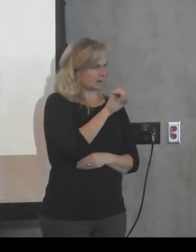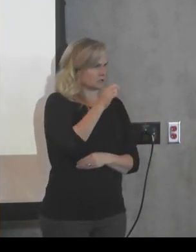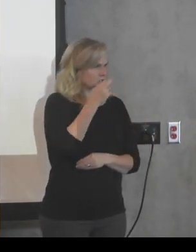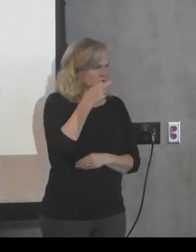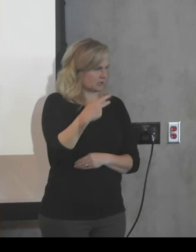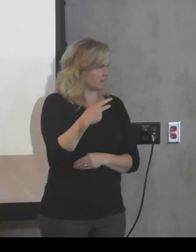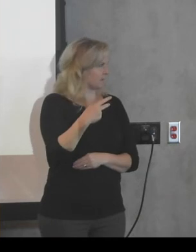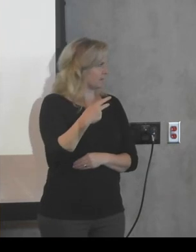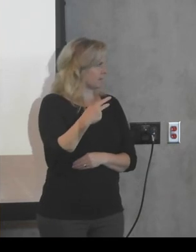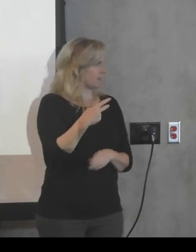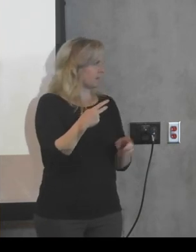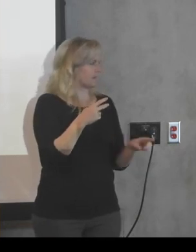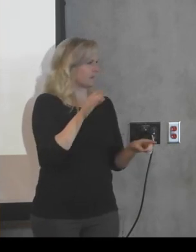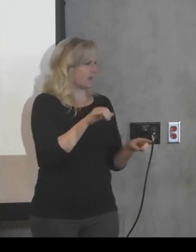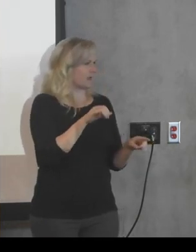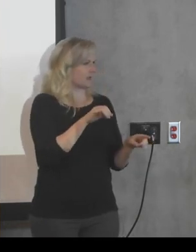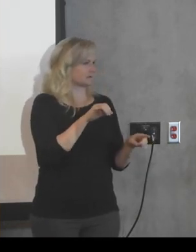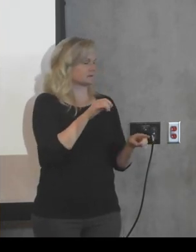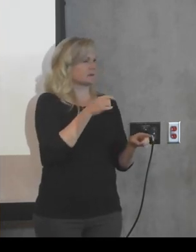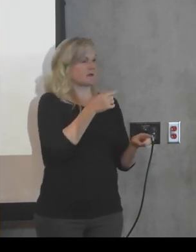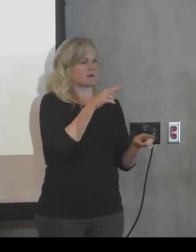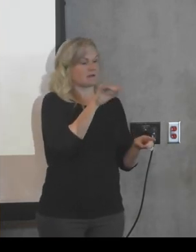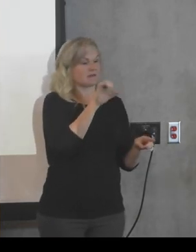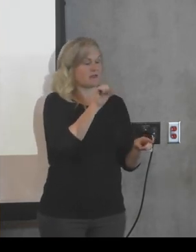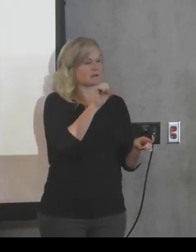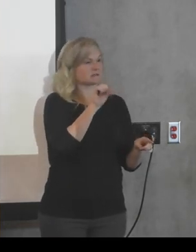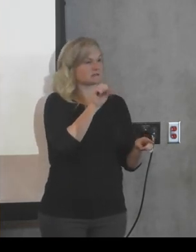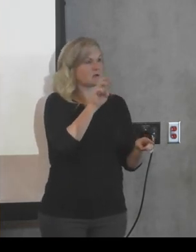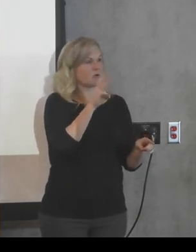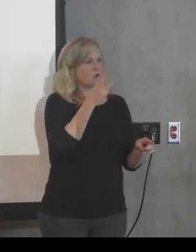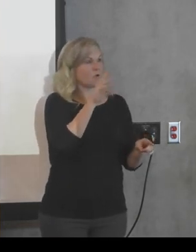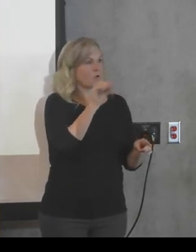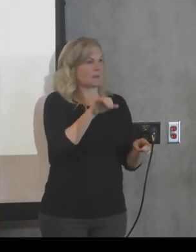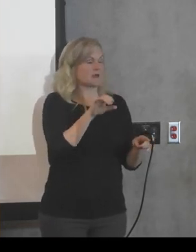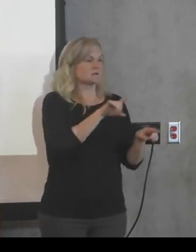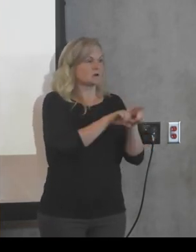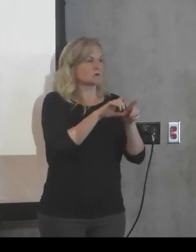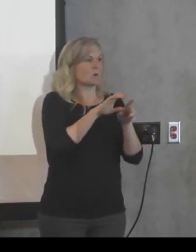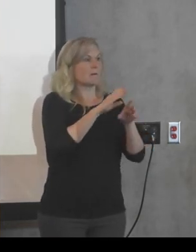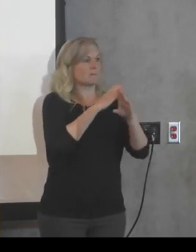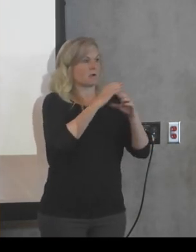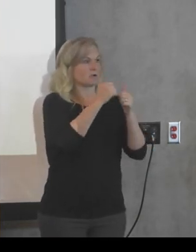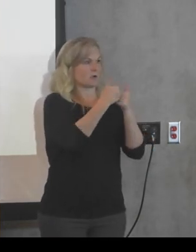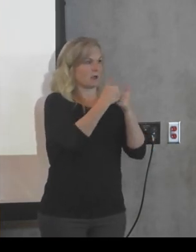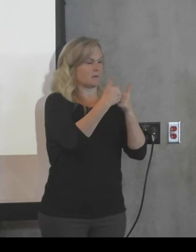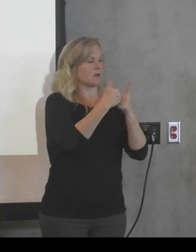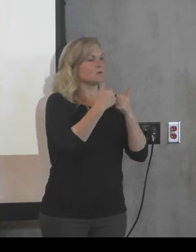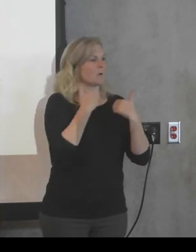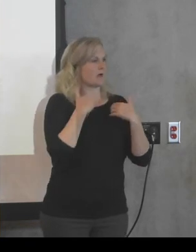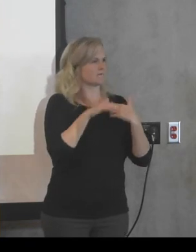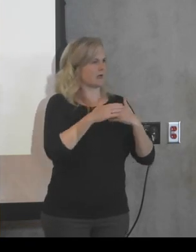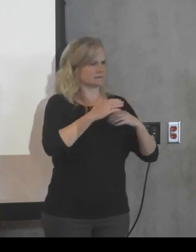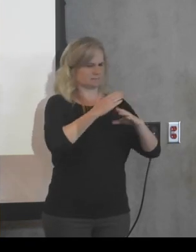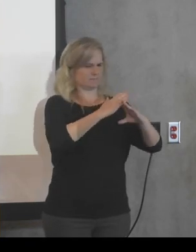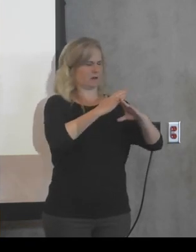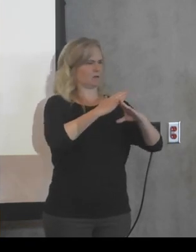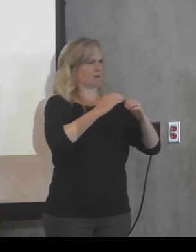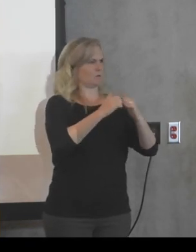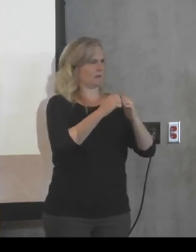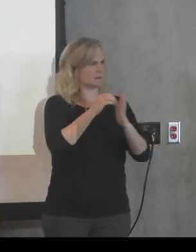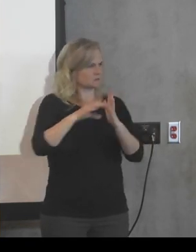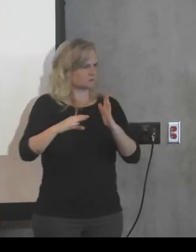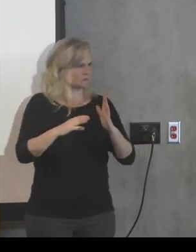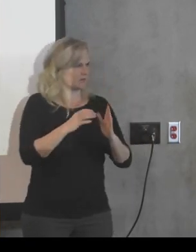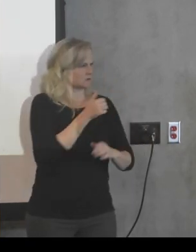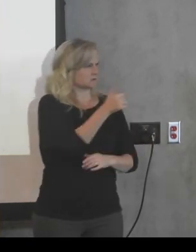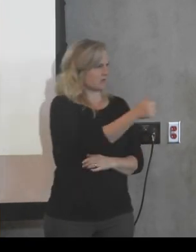is also a barrier game? The idea is you have a barrier between the two students or yourself and the student so they can't see,